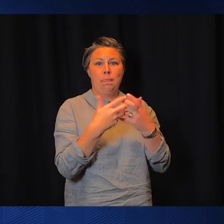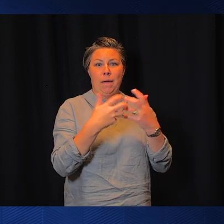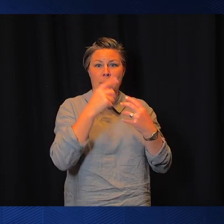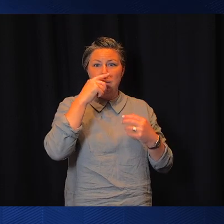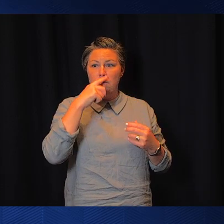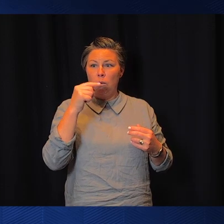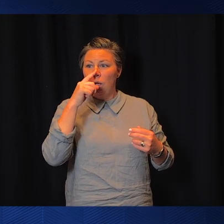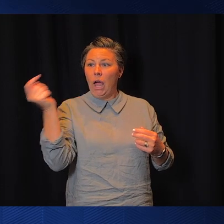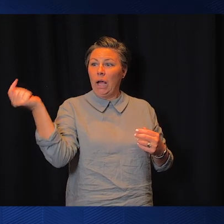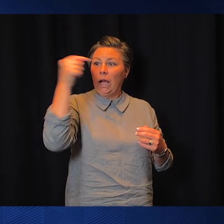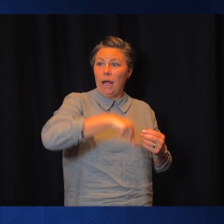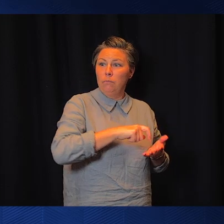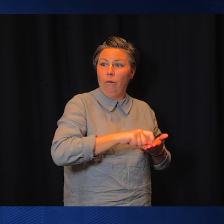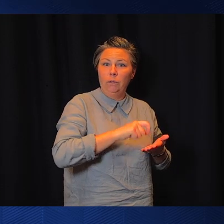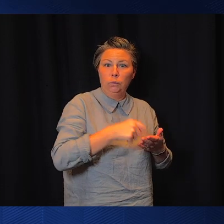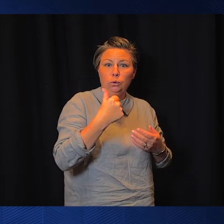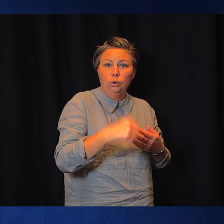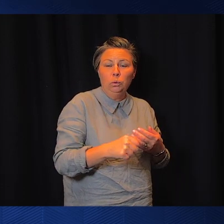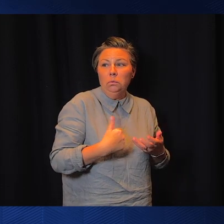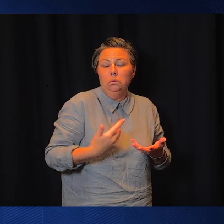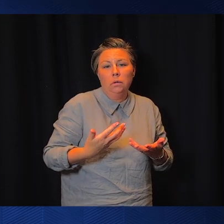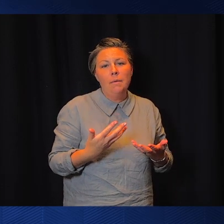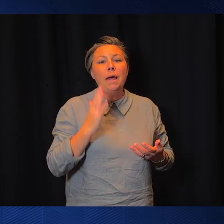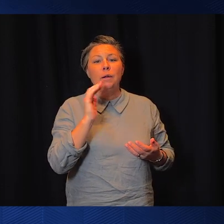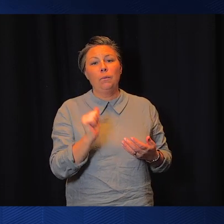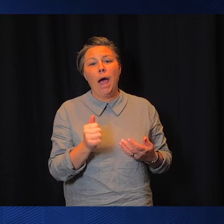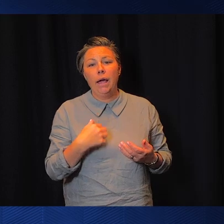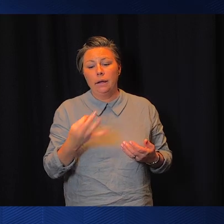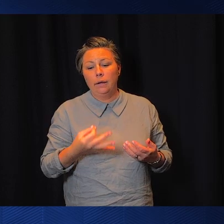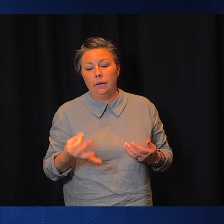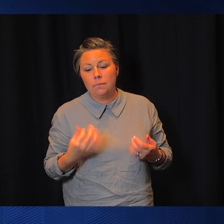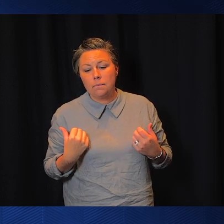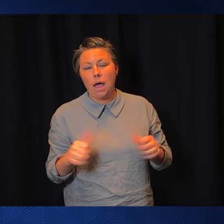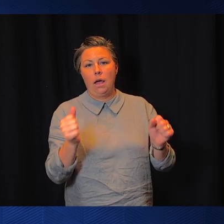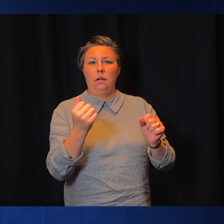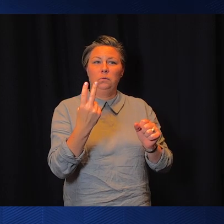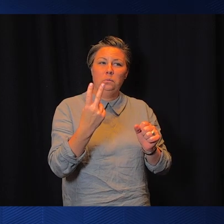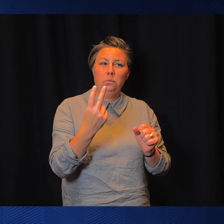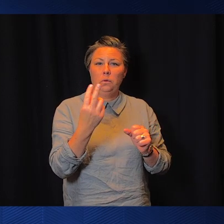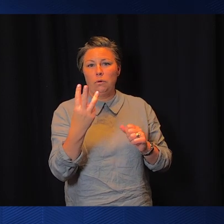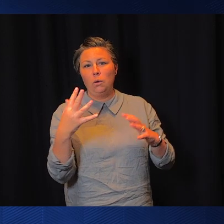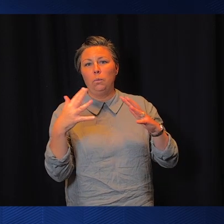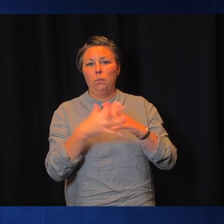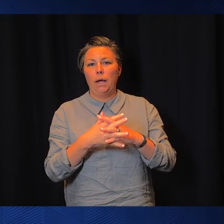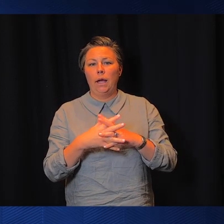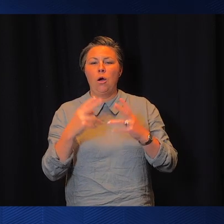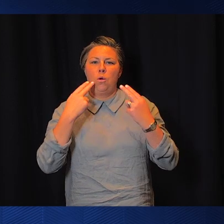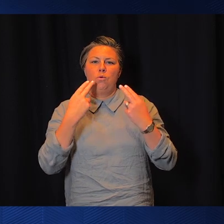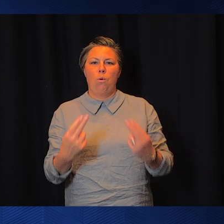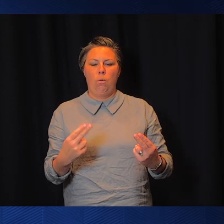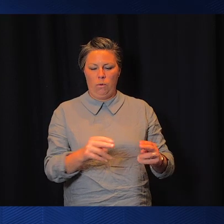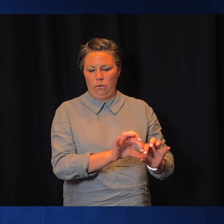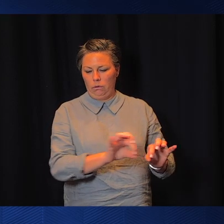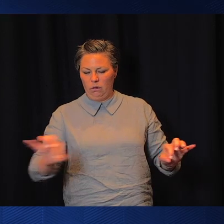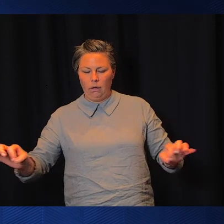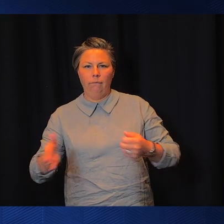it for humanitarian work. However, it took like 2 or 3 weeks, to get things back to normal. And then when